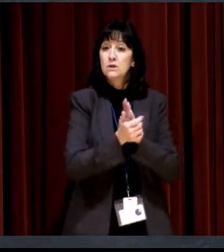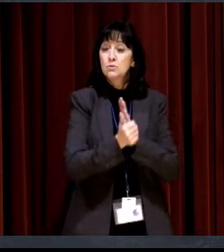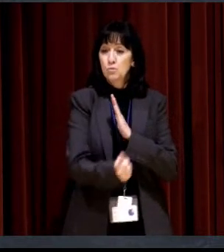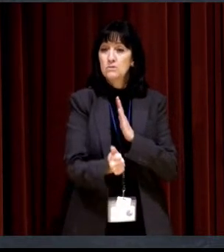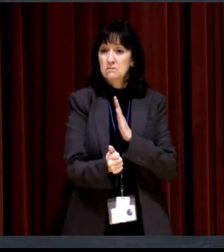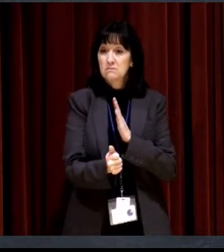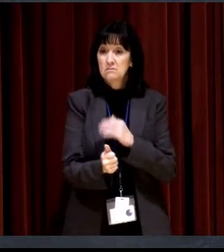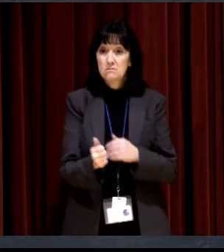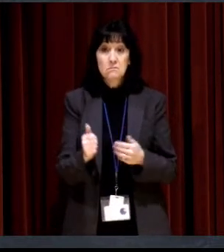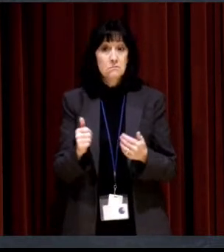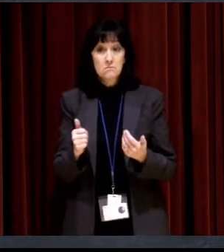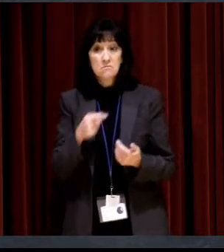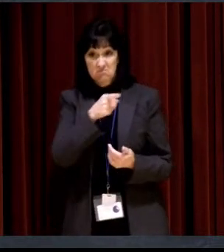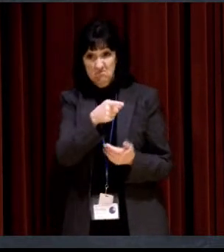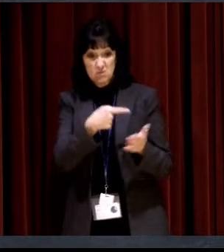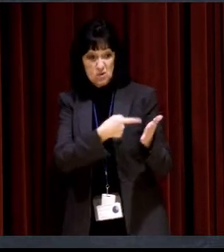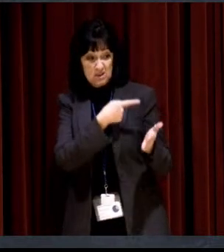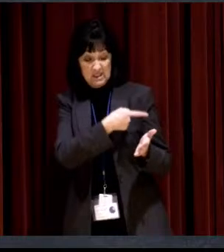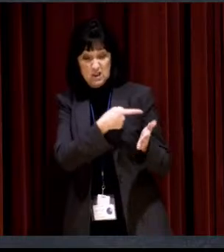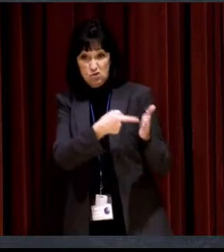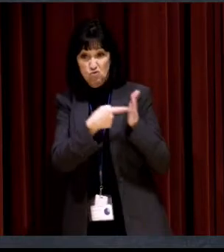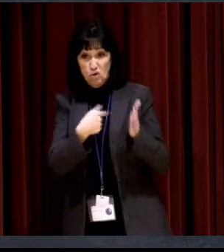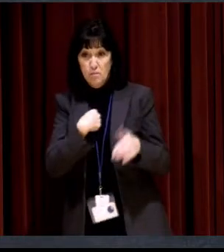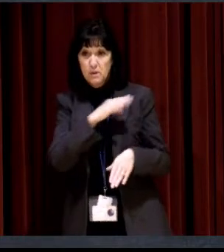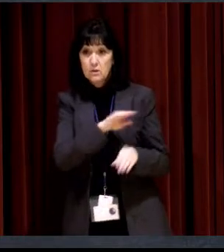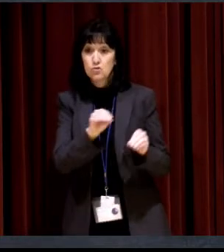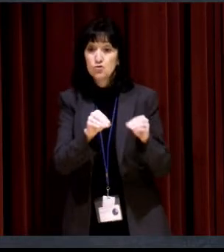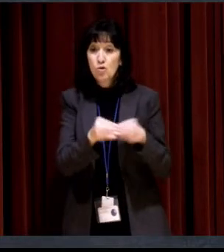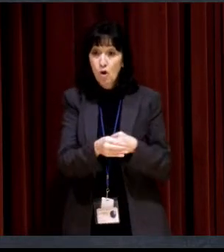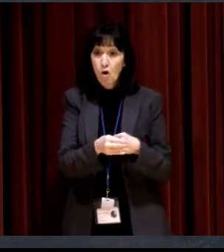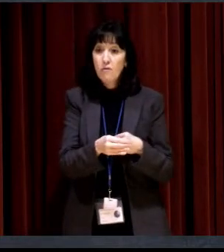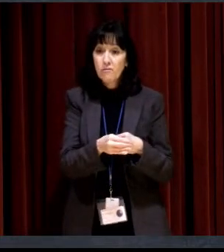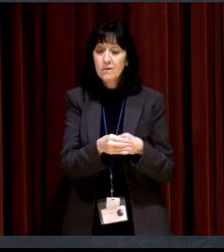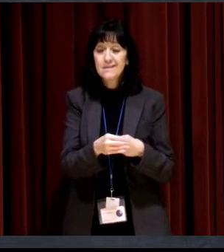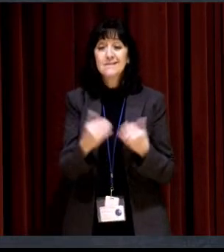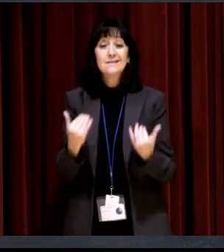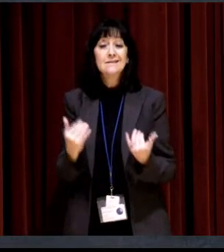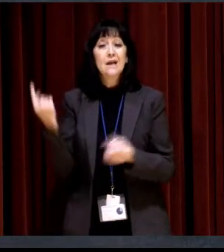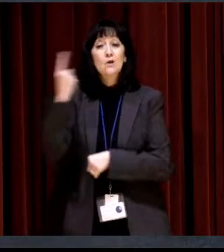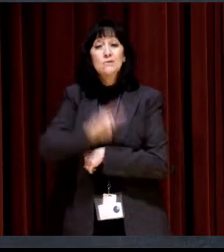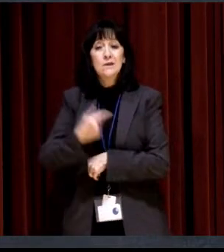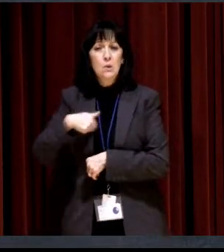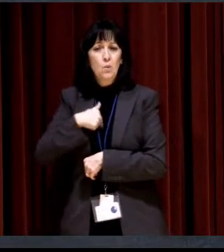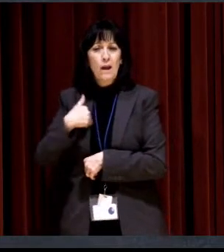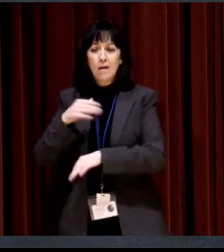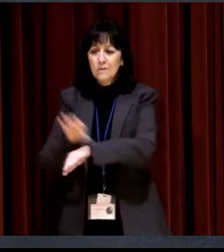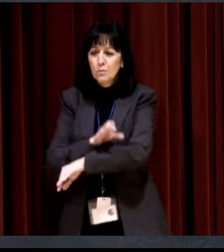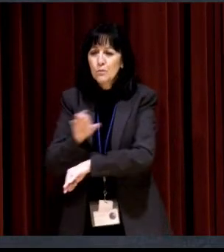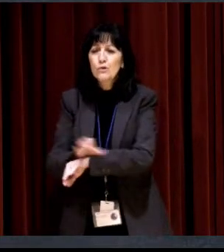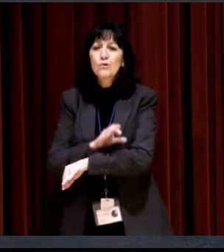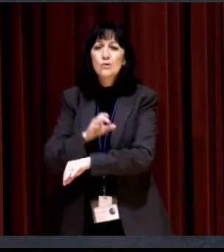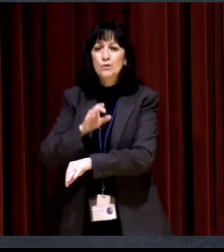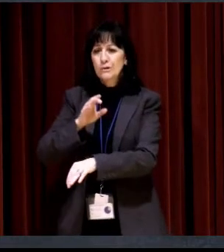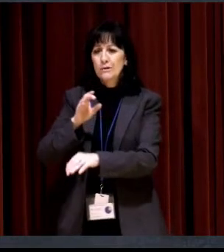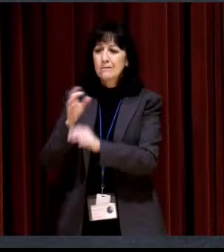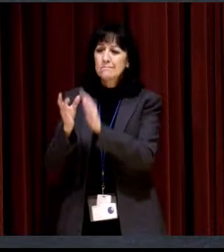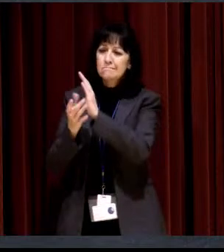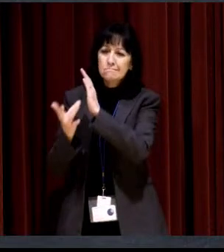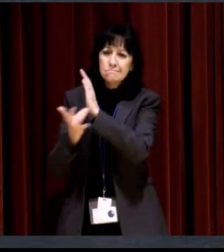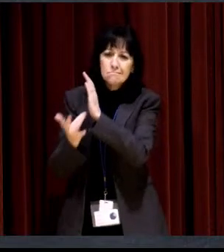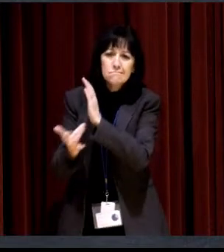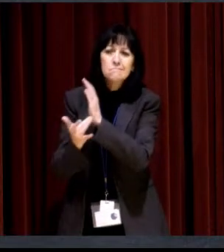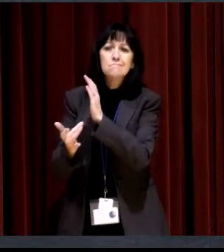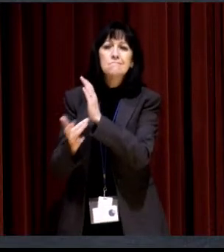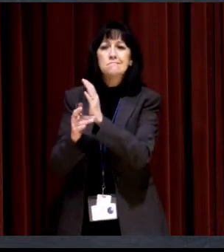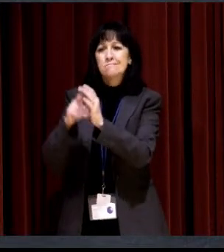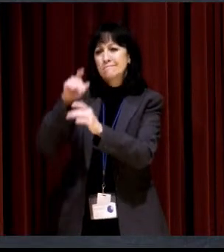showed me. And this was before all the sophisticated tools that we have now. And I've seen other